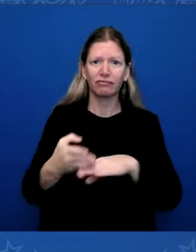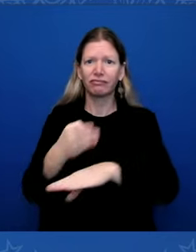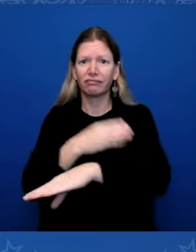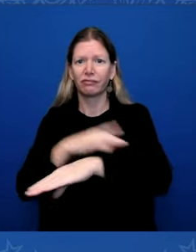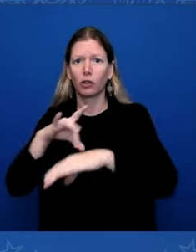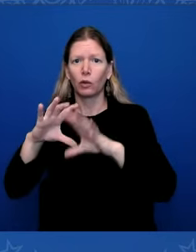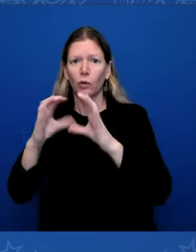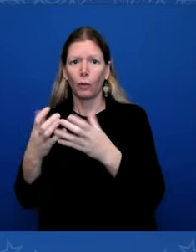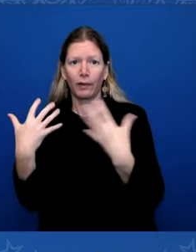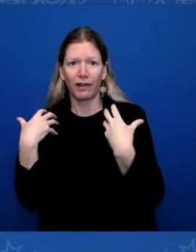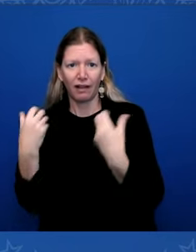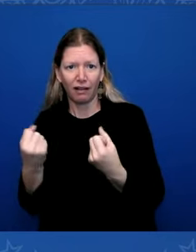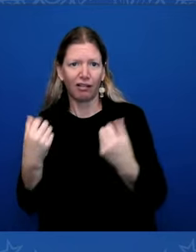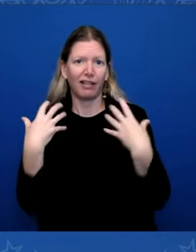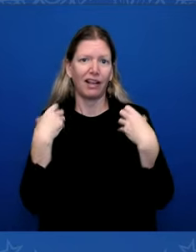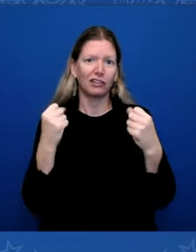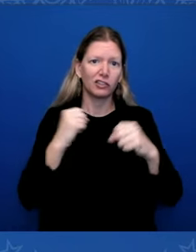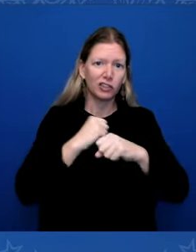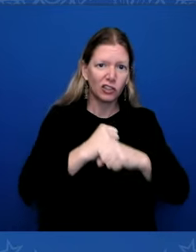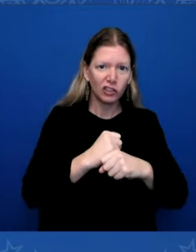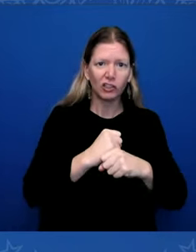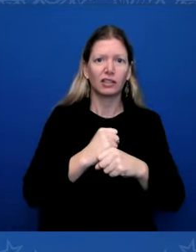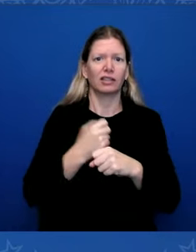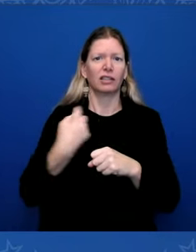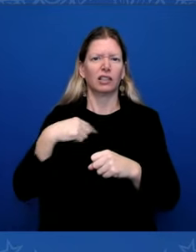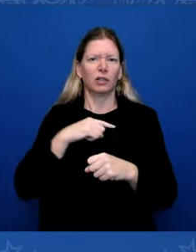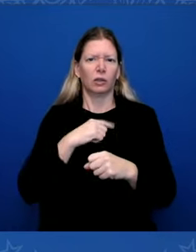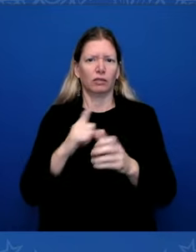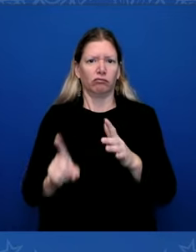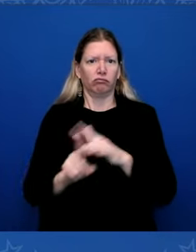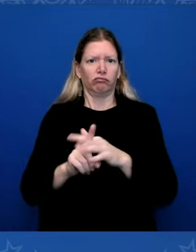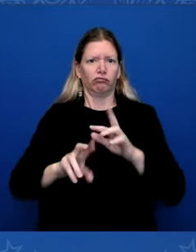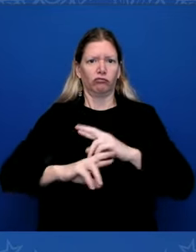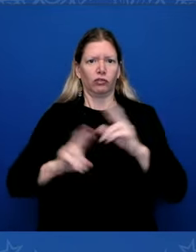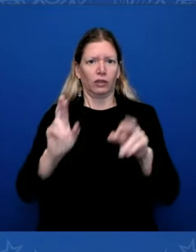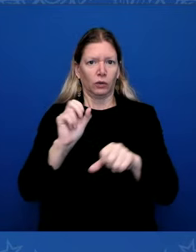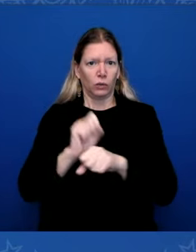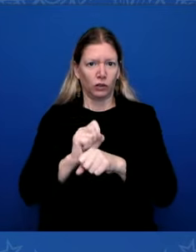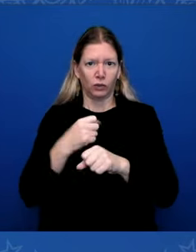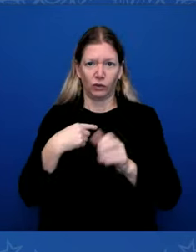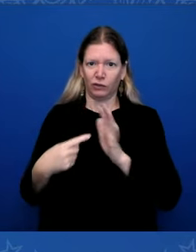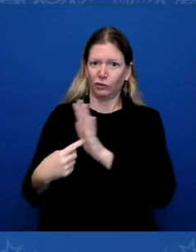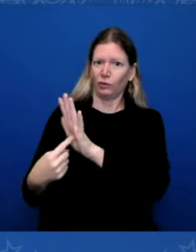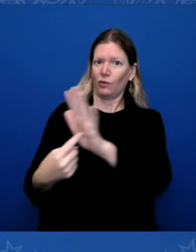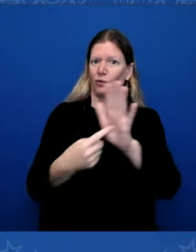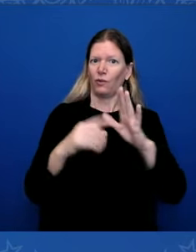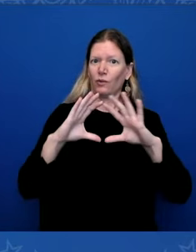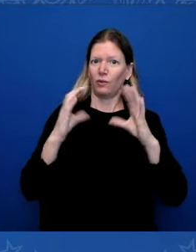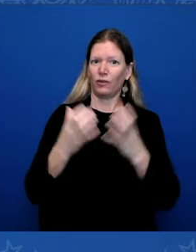United States is a partner with a positive vision for our shared future.